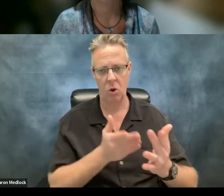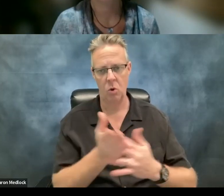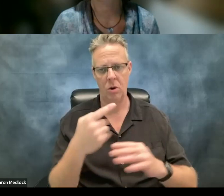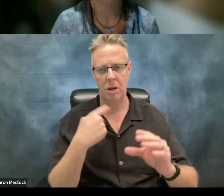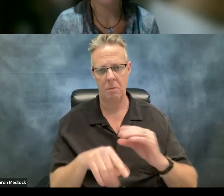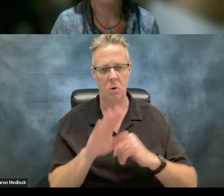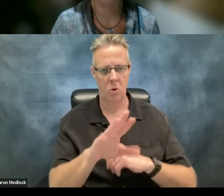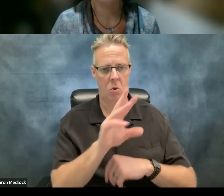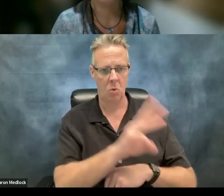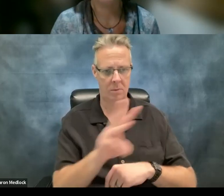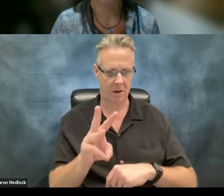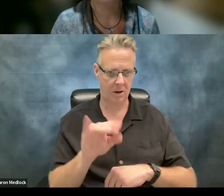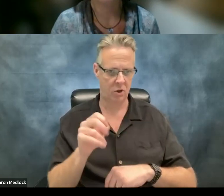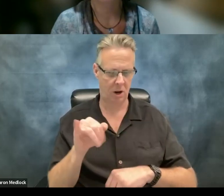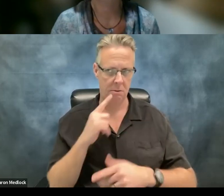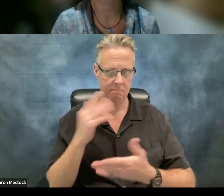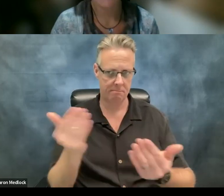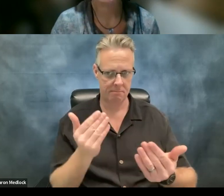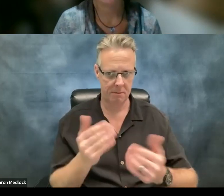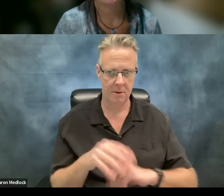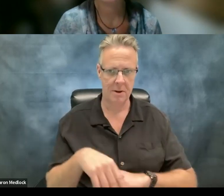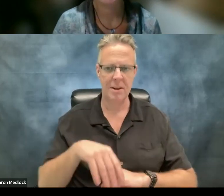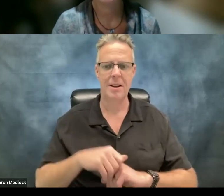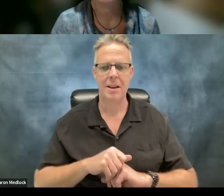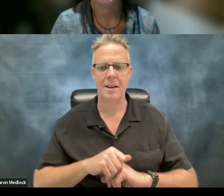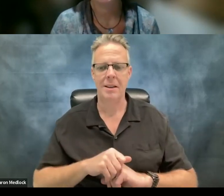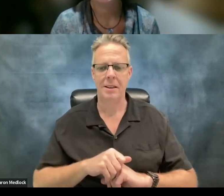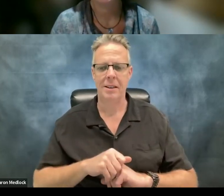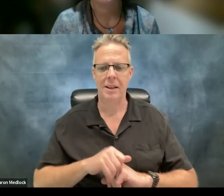your website, MOMI, that's how you say it,